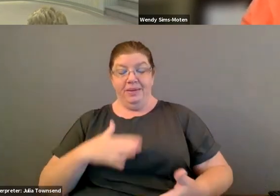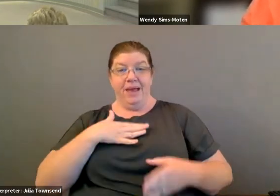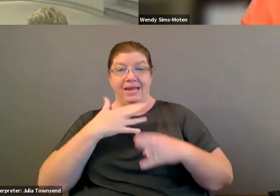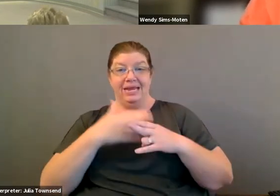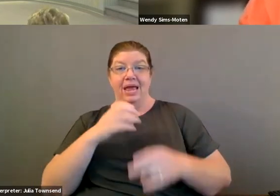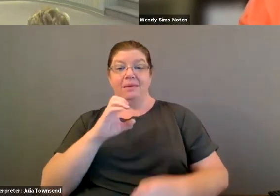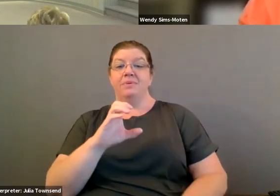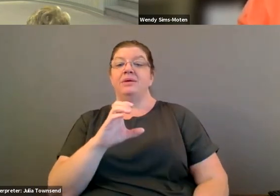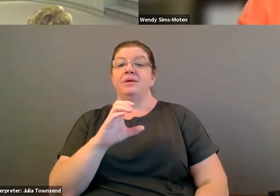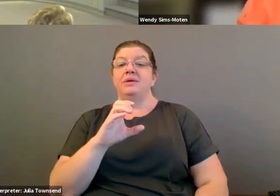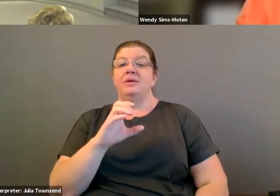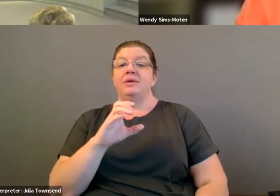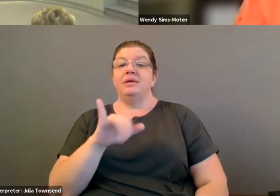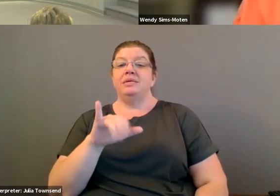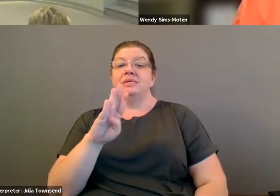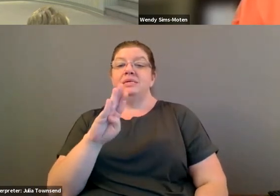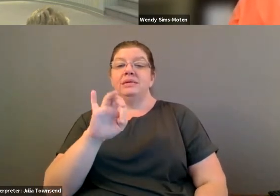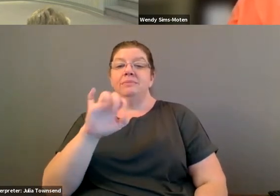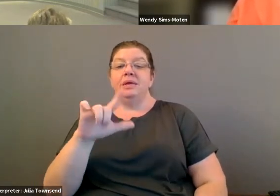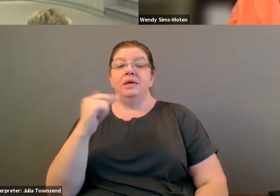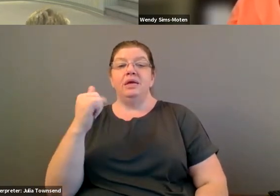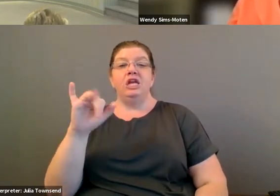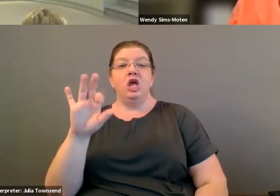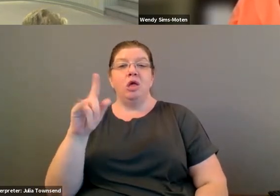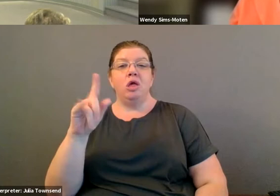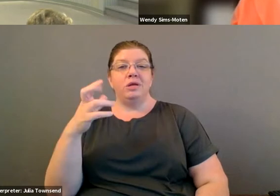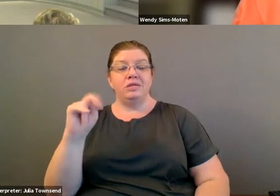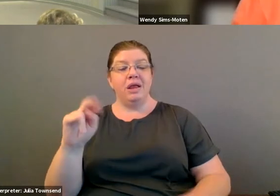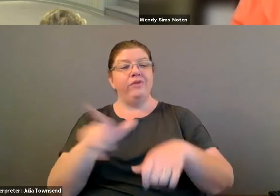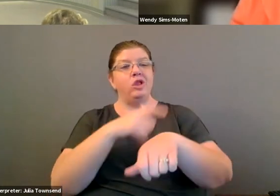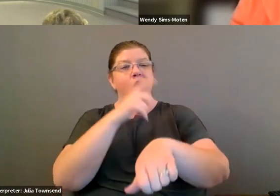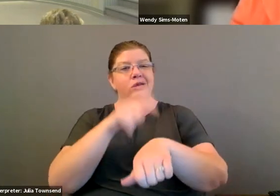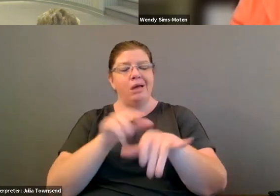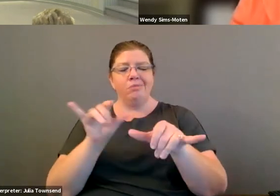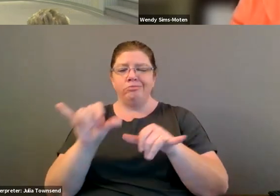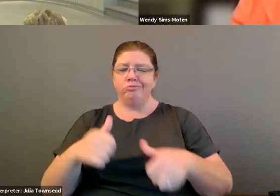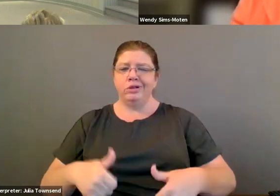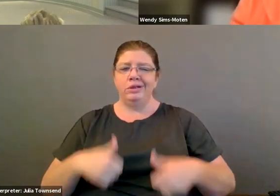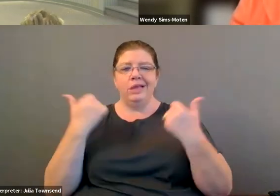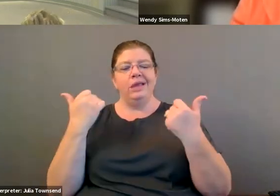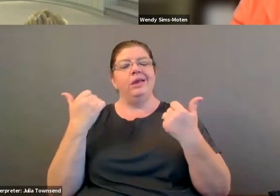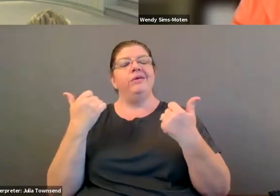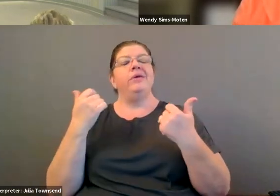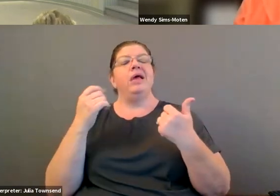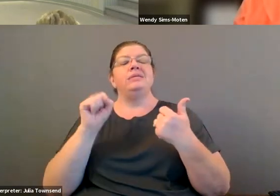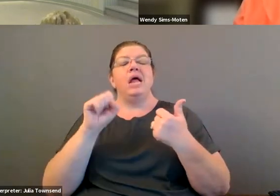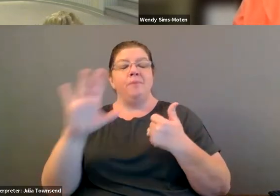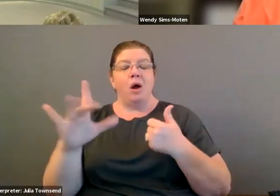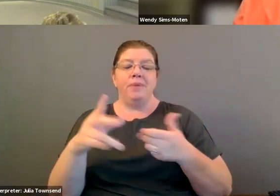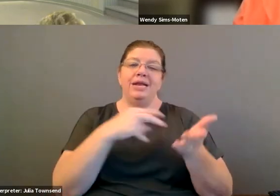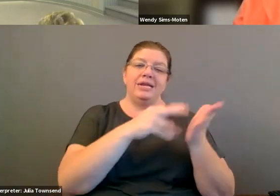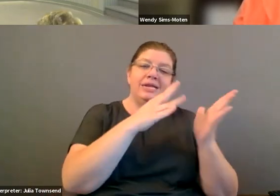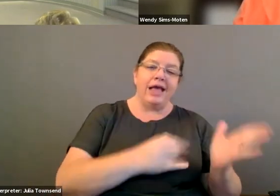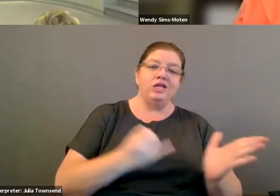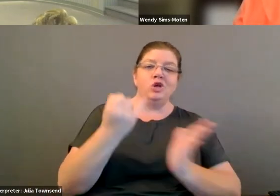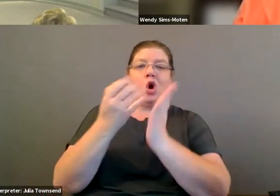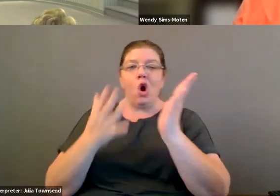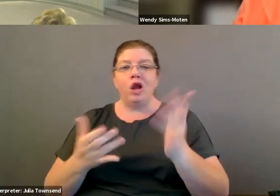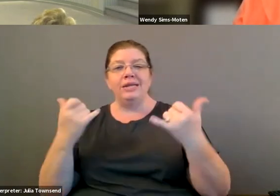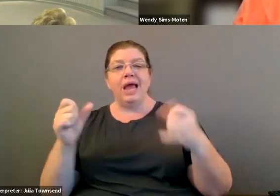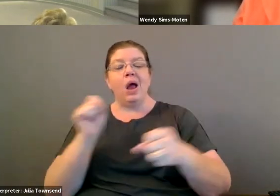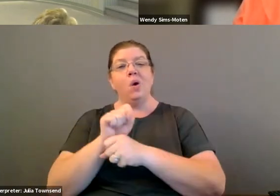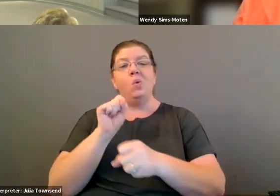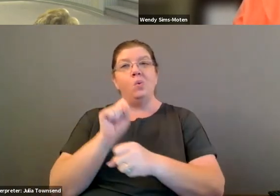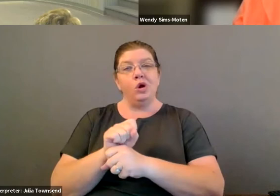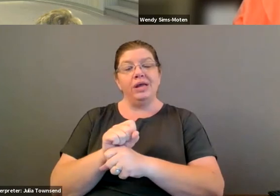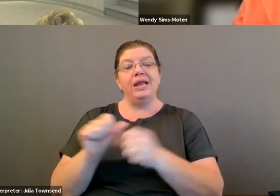Hi, my name is Sybil Gilbertson. I have a long time background in Santa Barbara as a dancer and an artist. I'm currently working as an associate marriage